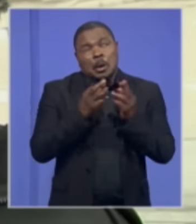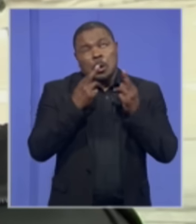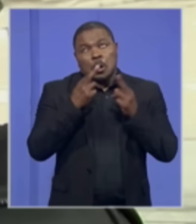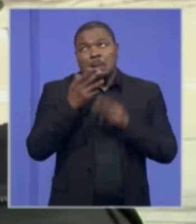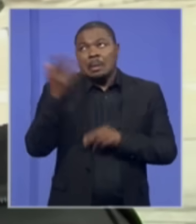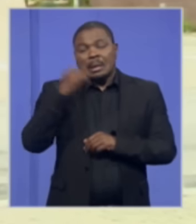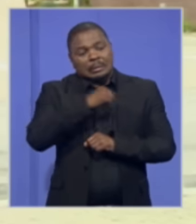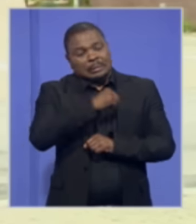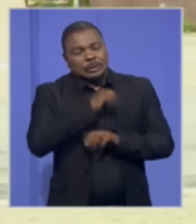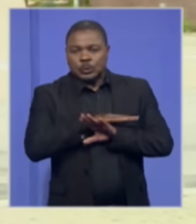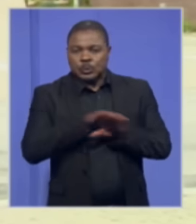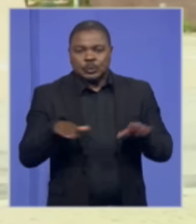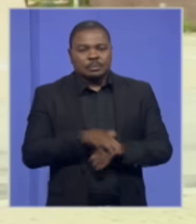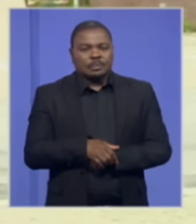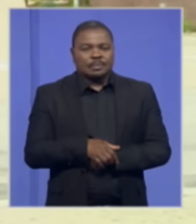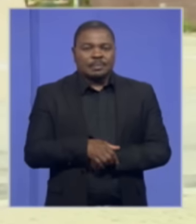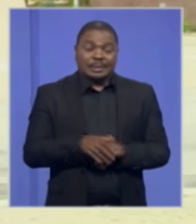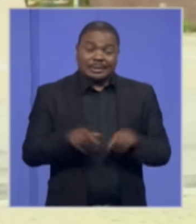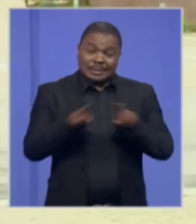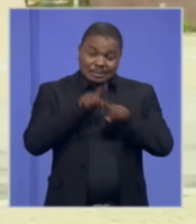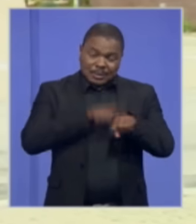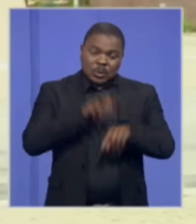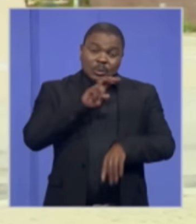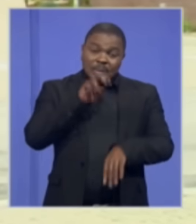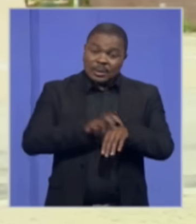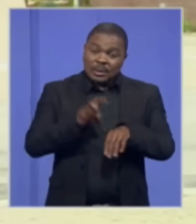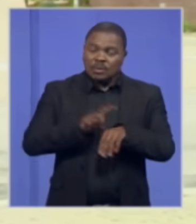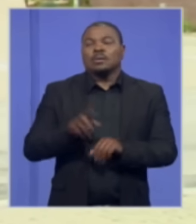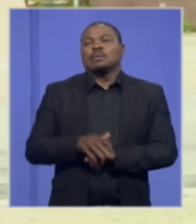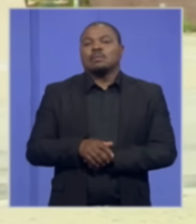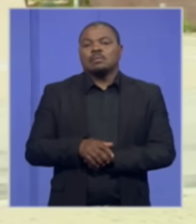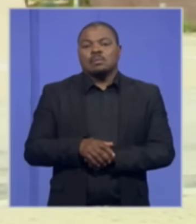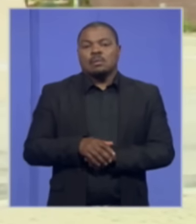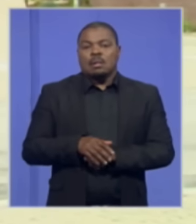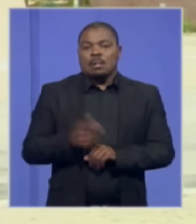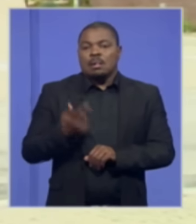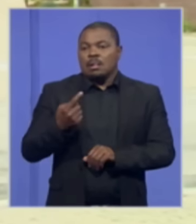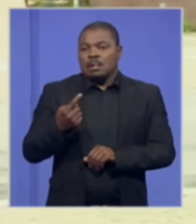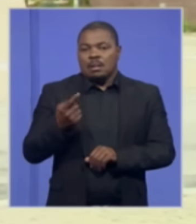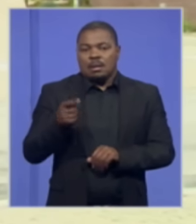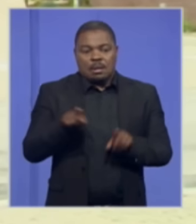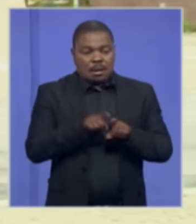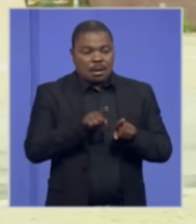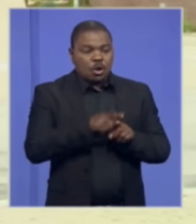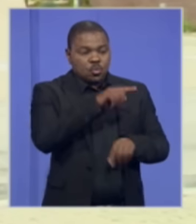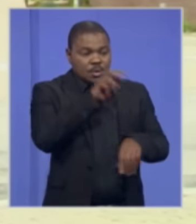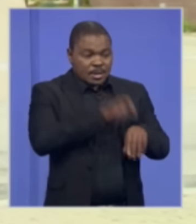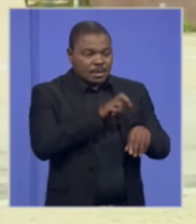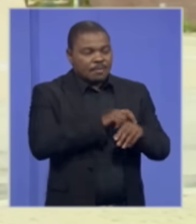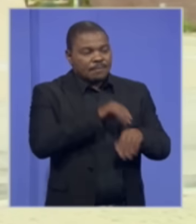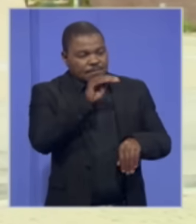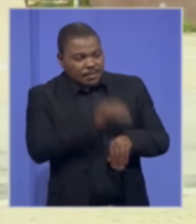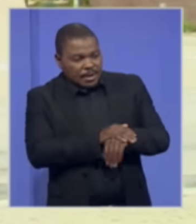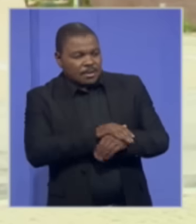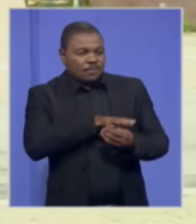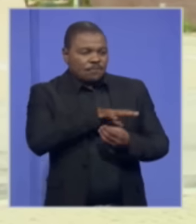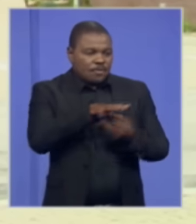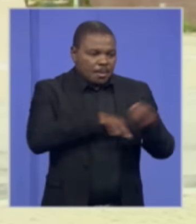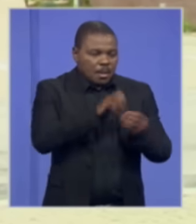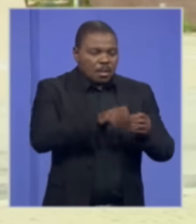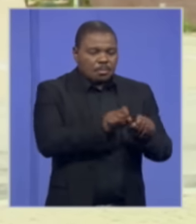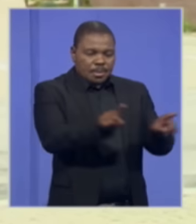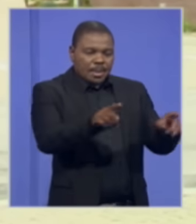next victim. And at the same time, you must share, you must send that individual's number to your friends family and all that. So